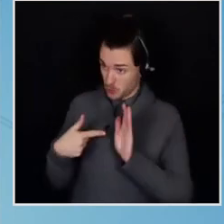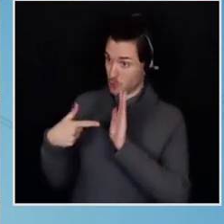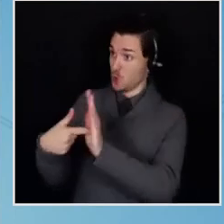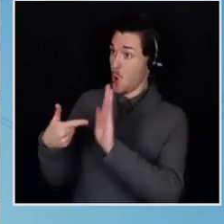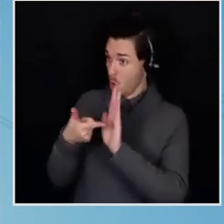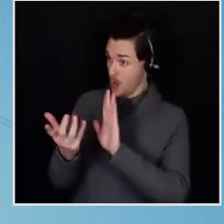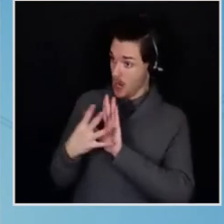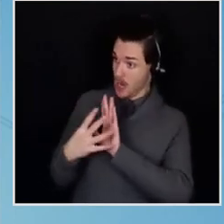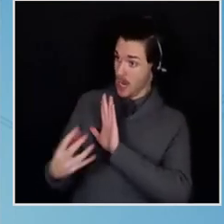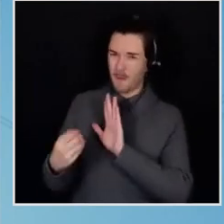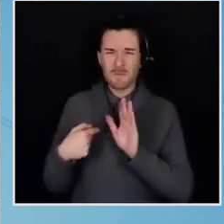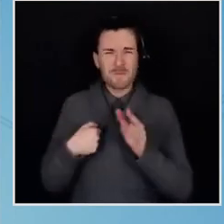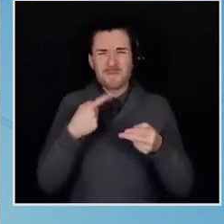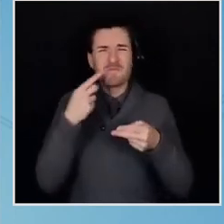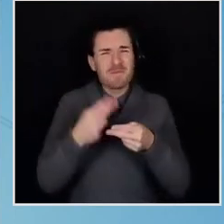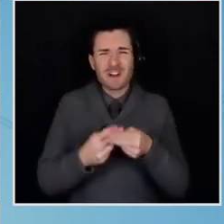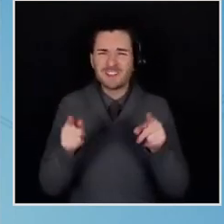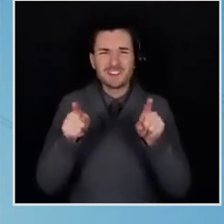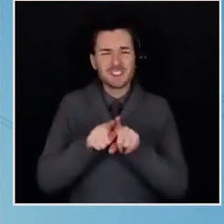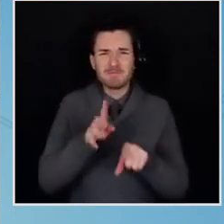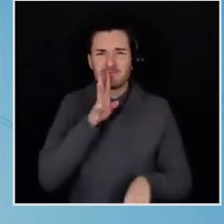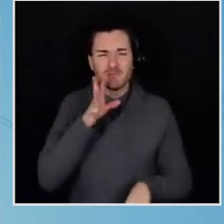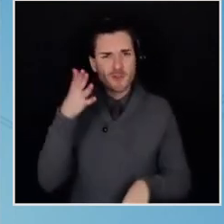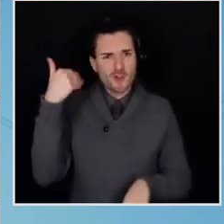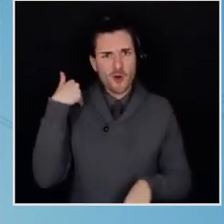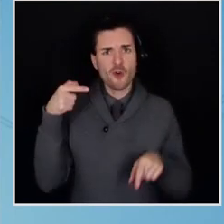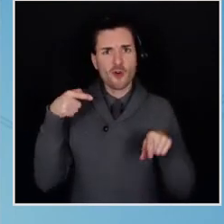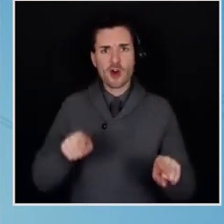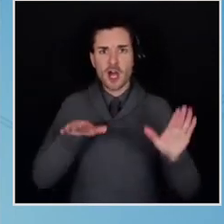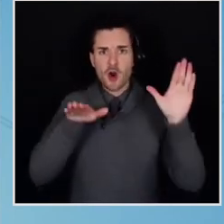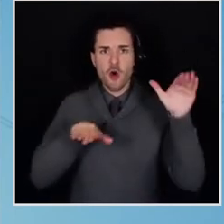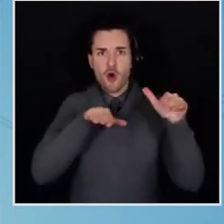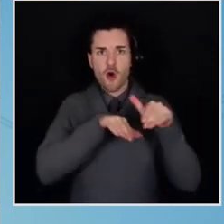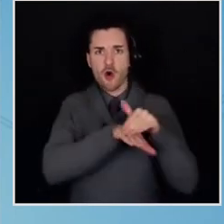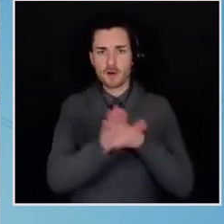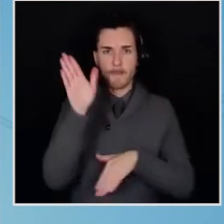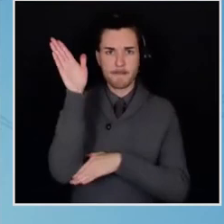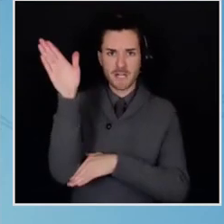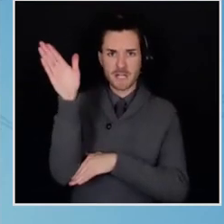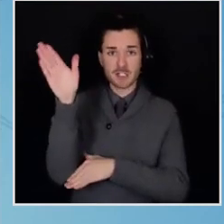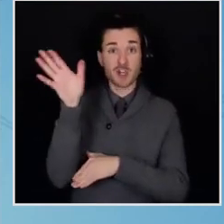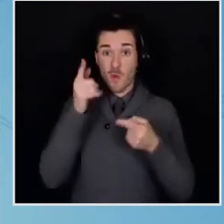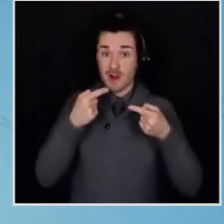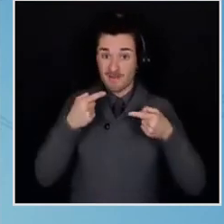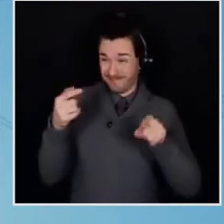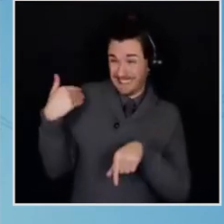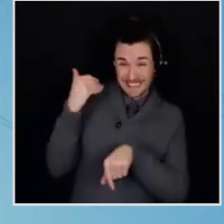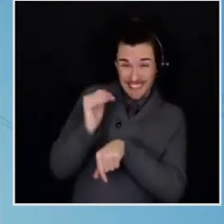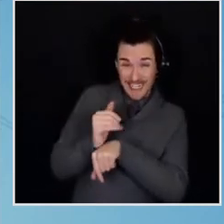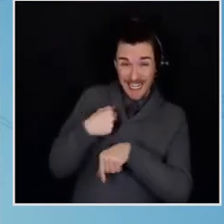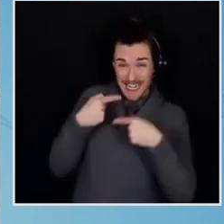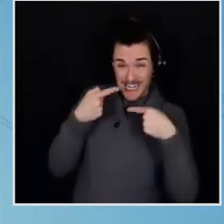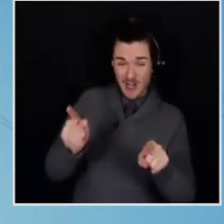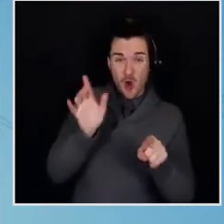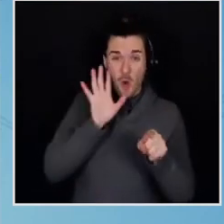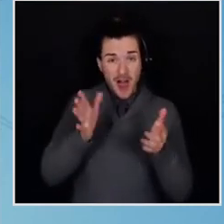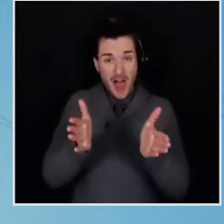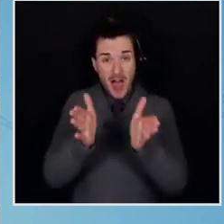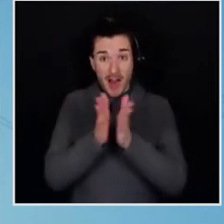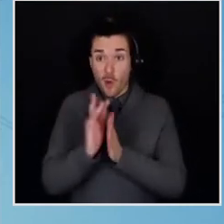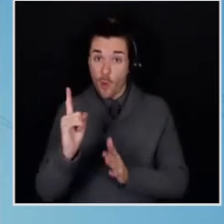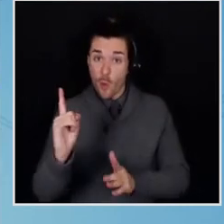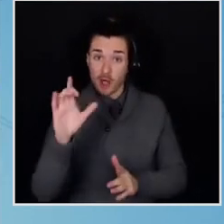it, demonstrate that it matters. That's why I said in my inaugural speech, I'm going to ask people to commit for 100